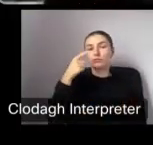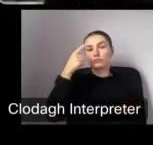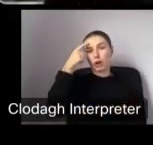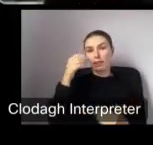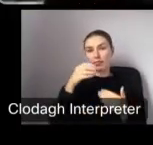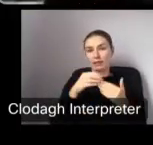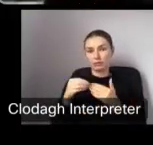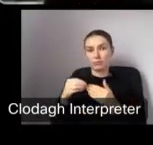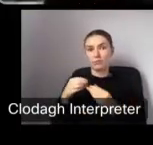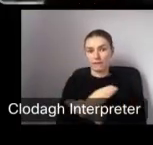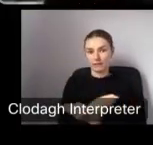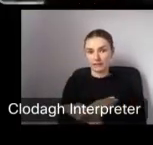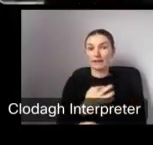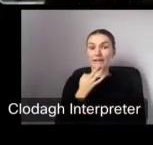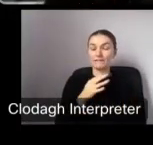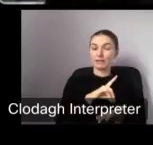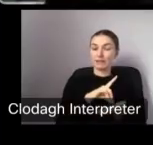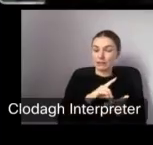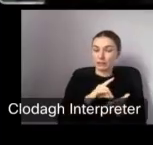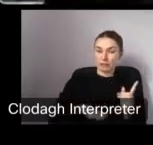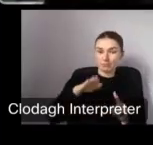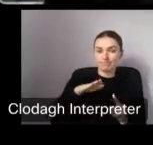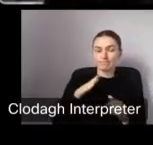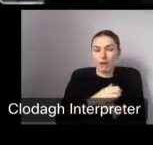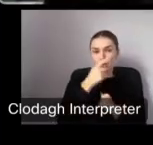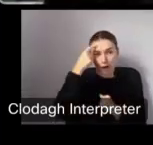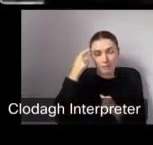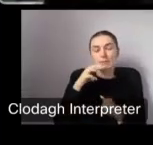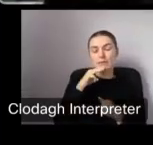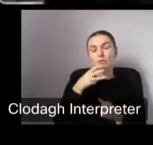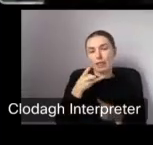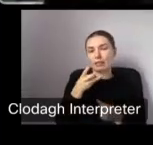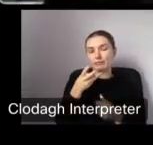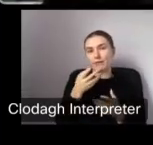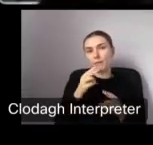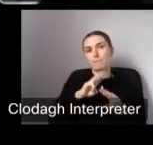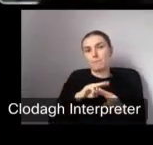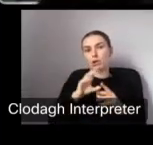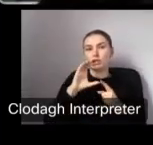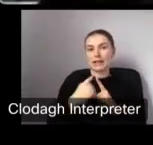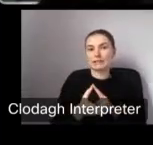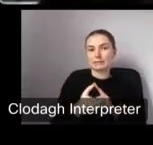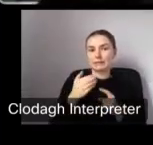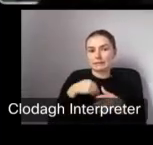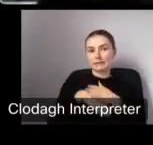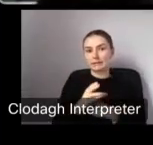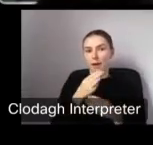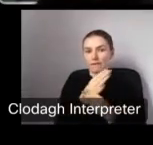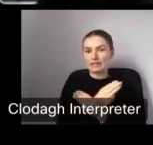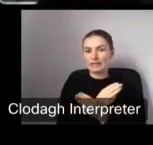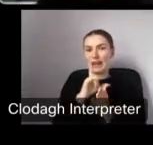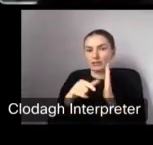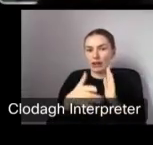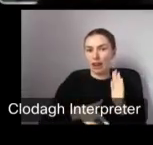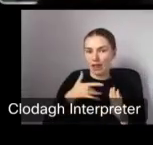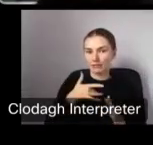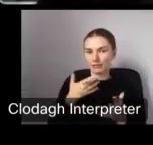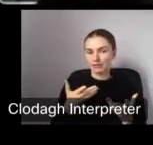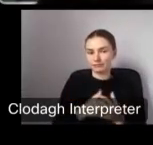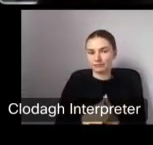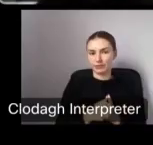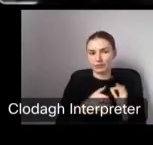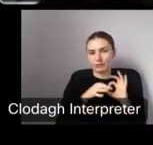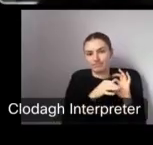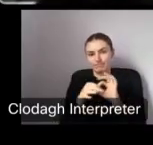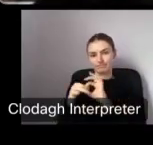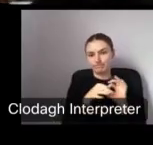of trauma, you're much more likely to end up in poverty or unemployment in later life. So it's bi-directional.